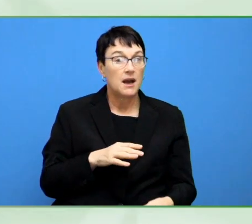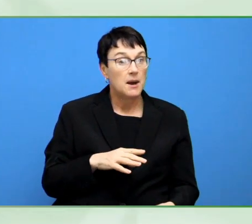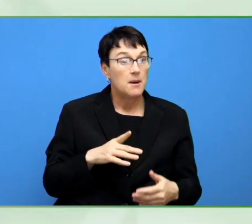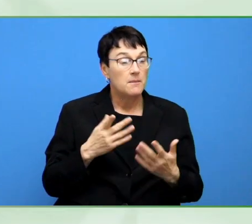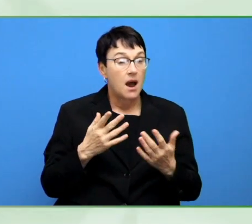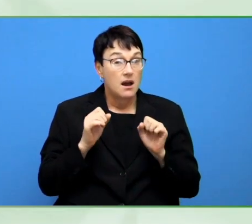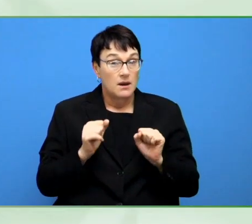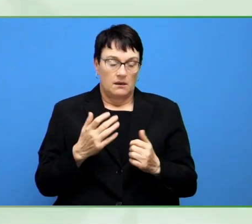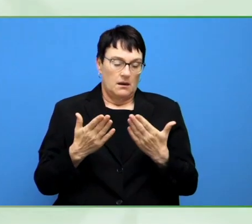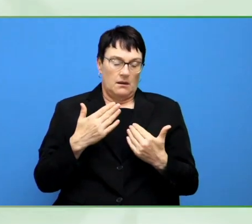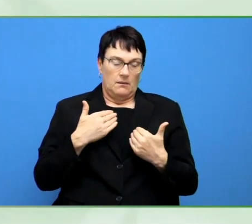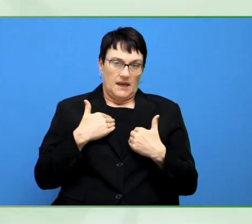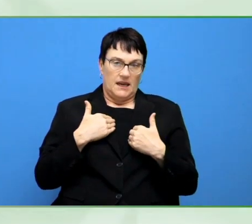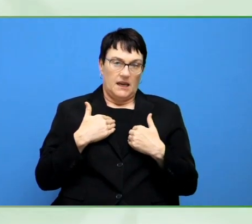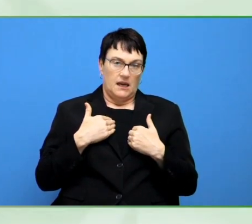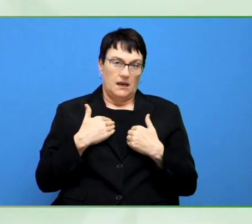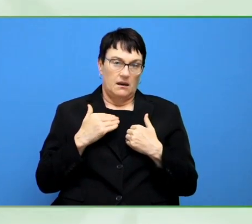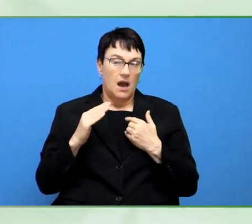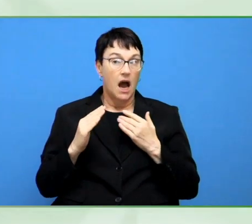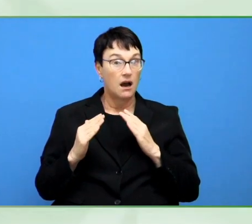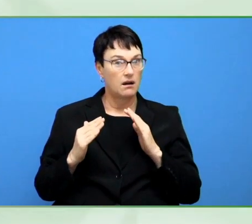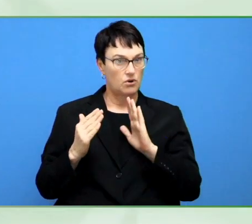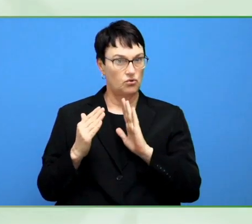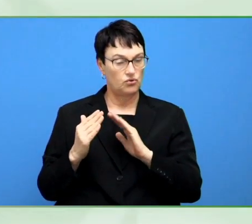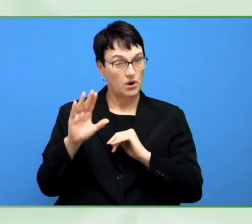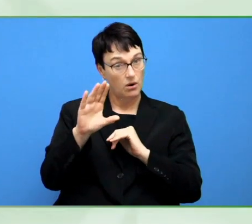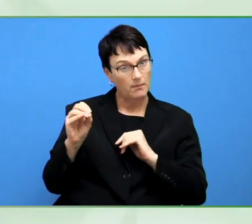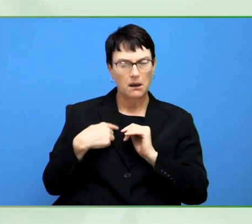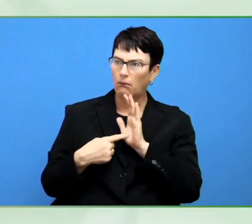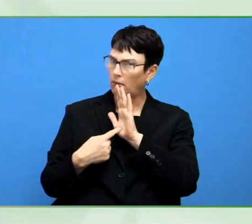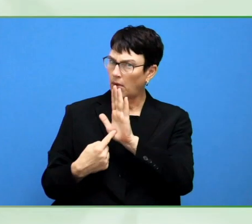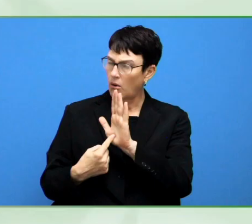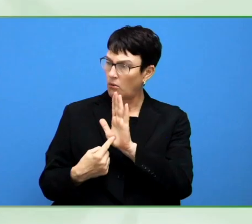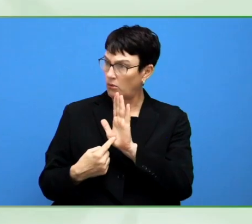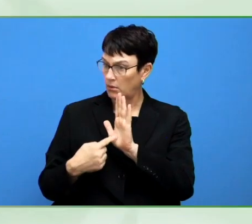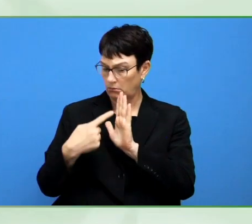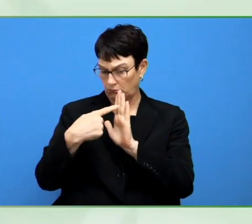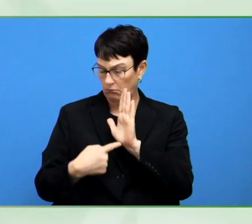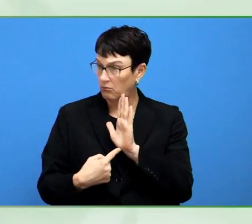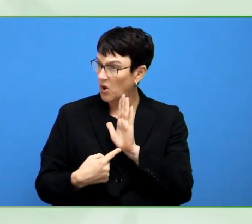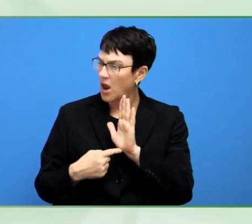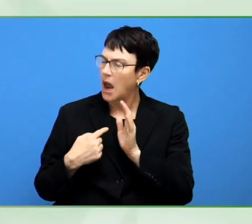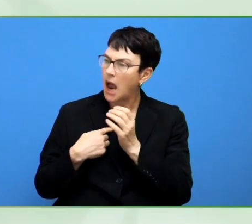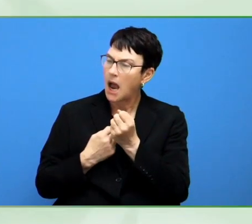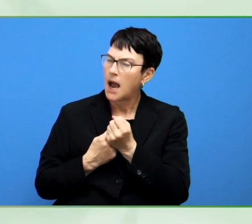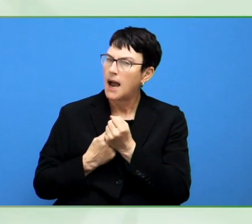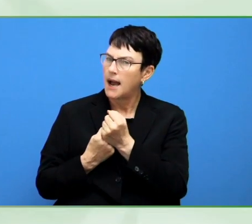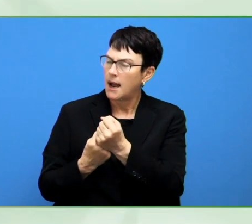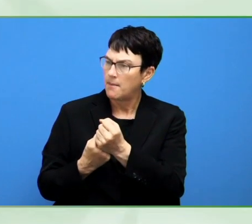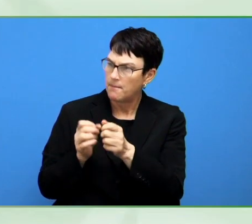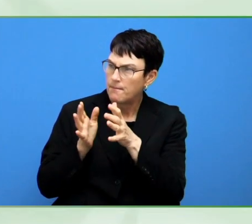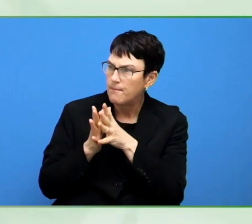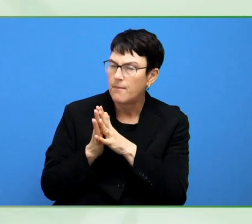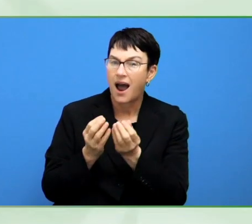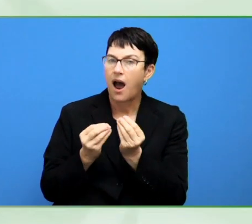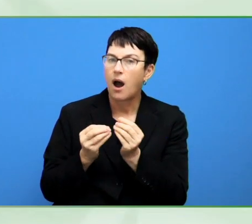a way, on the same way, show them, help them what is accessibility and how you can get it better, and it's